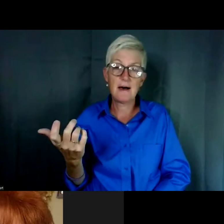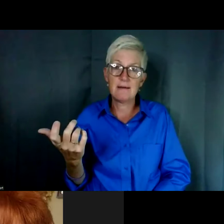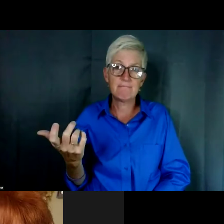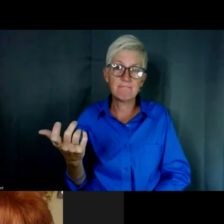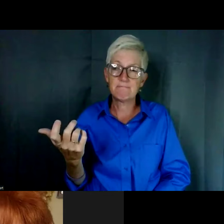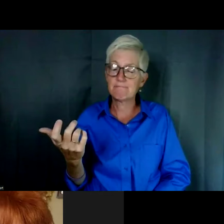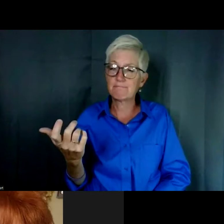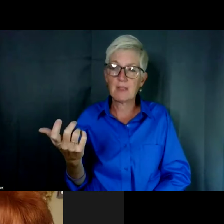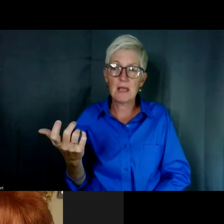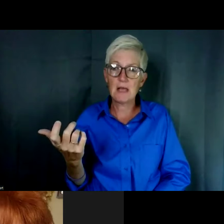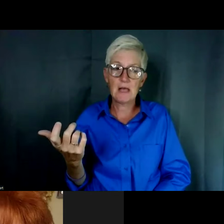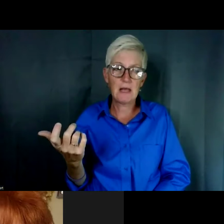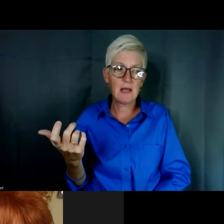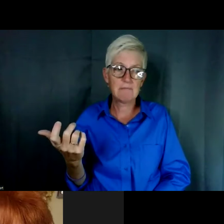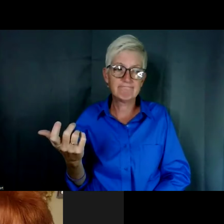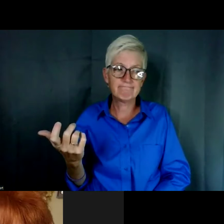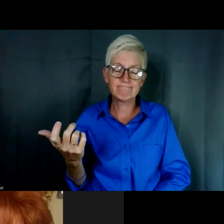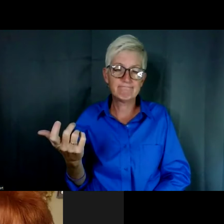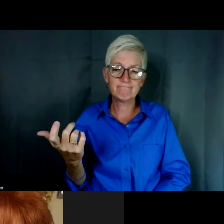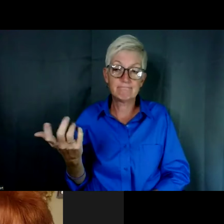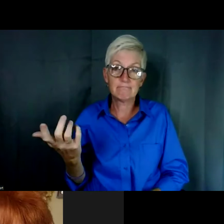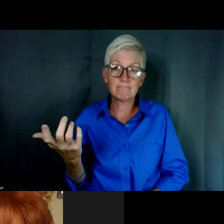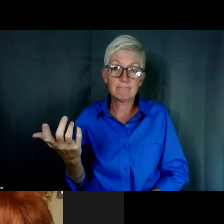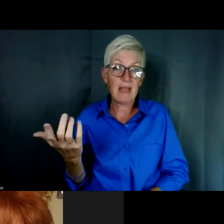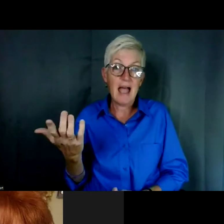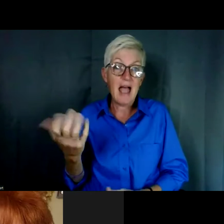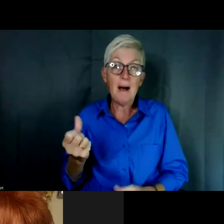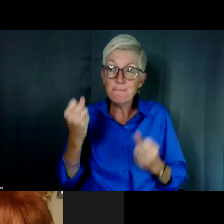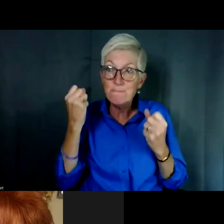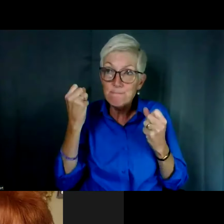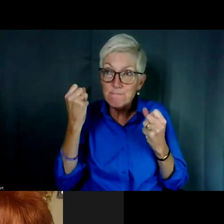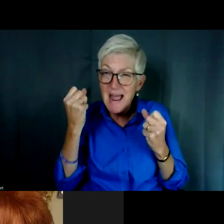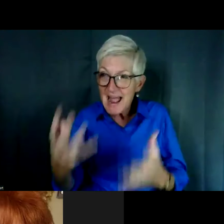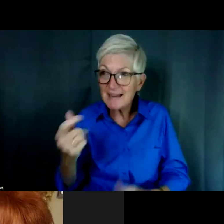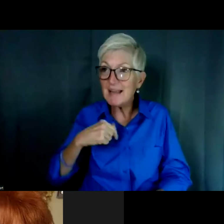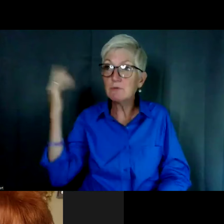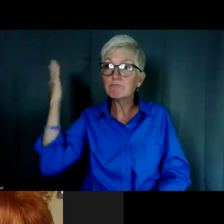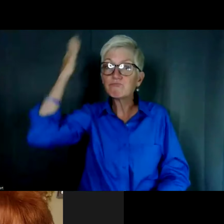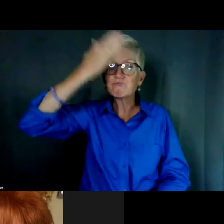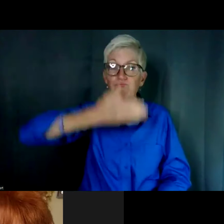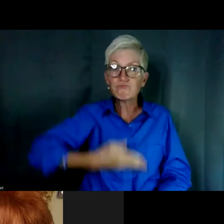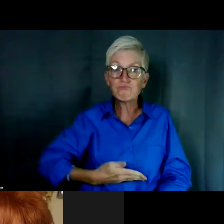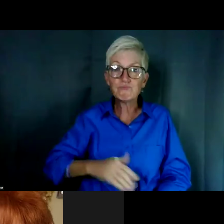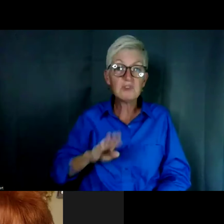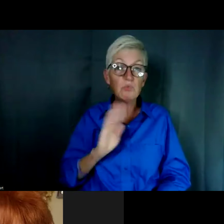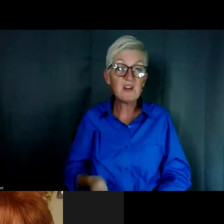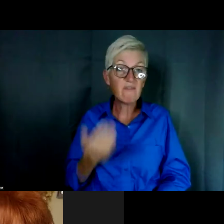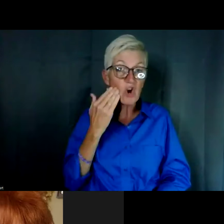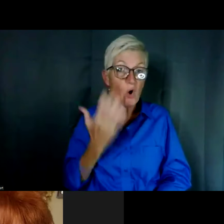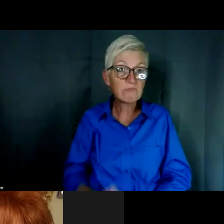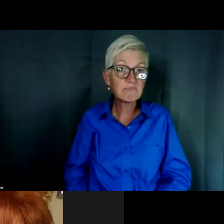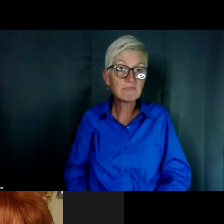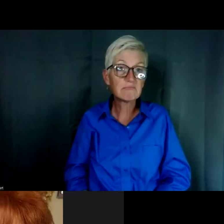you know, you would never know. And you may not have to know in the